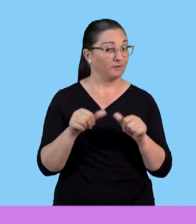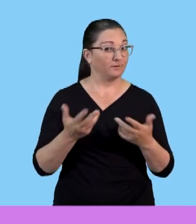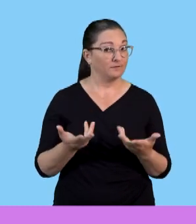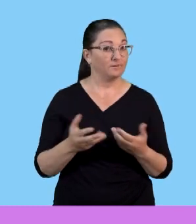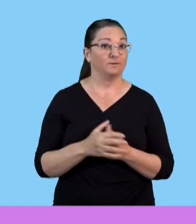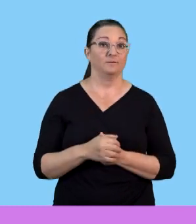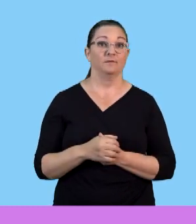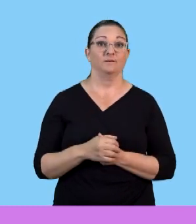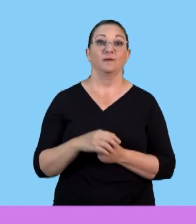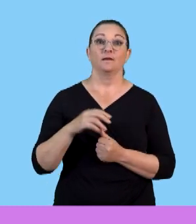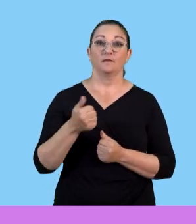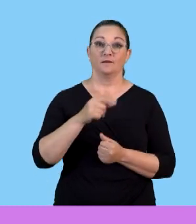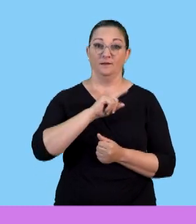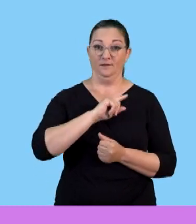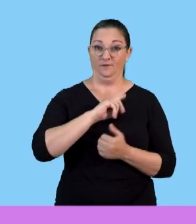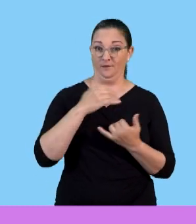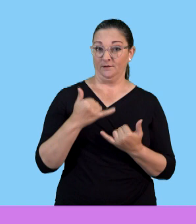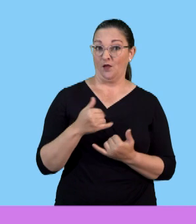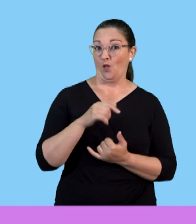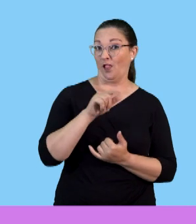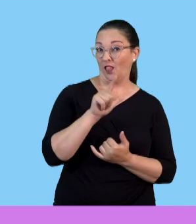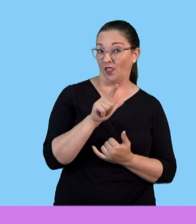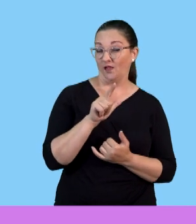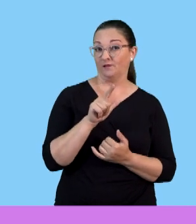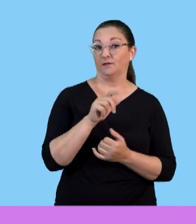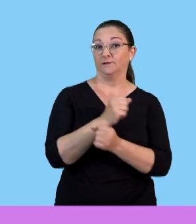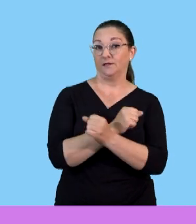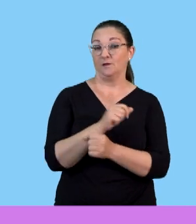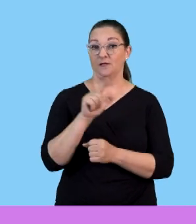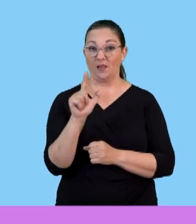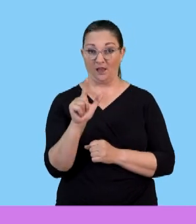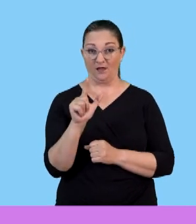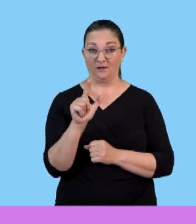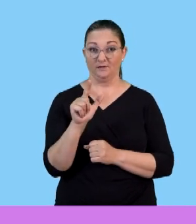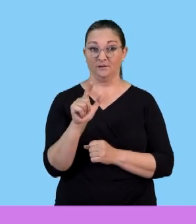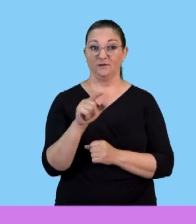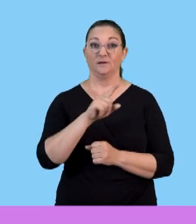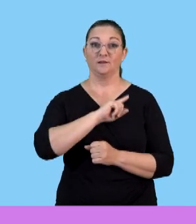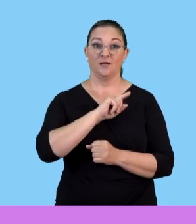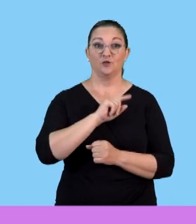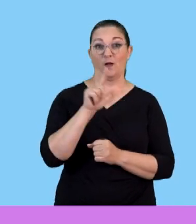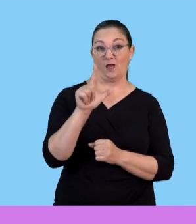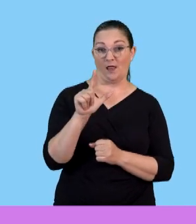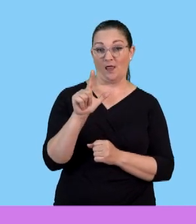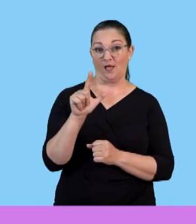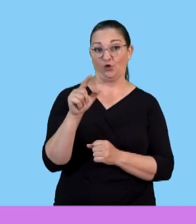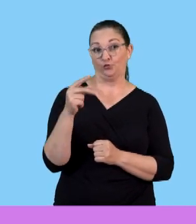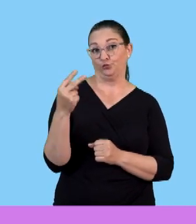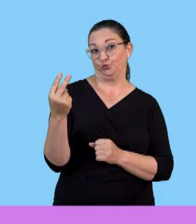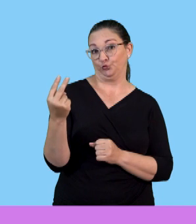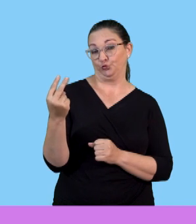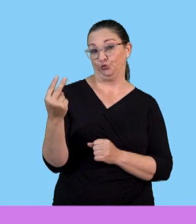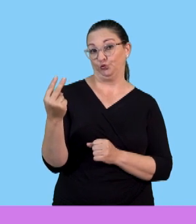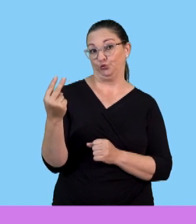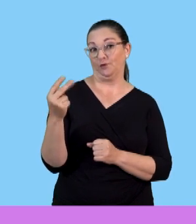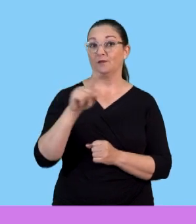size. And then we are going to say, well, length times length is length to the power of 2, and that will